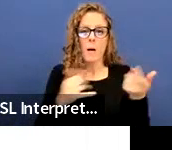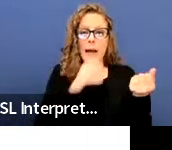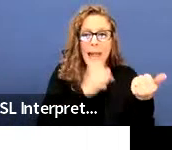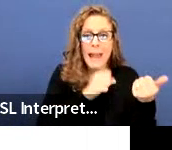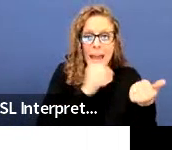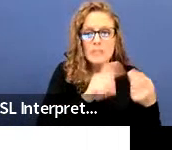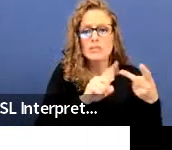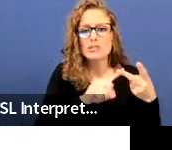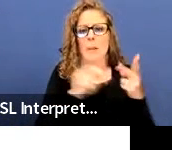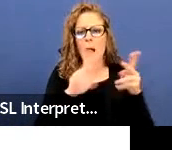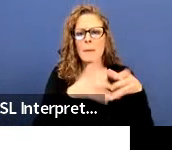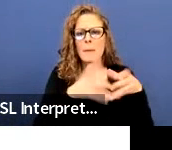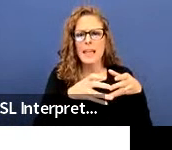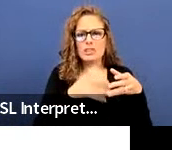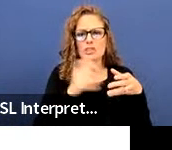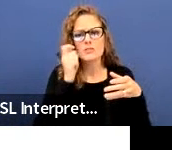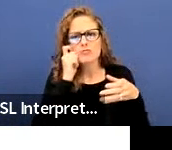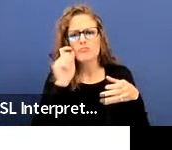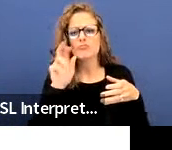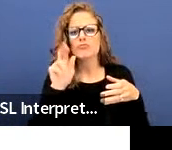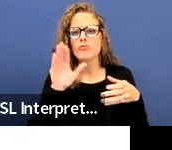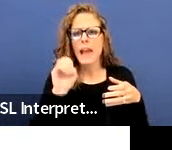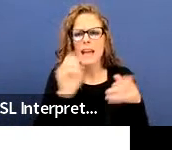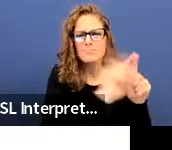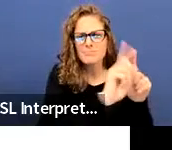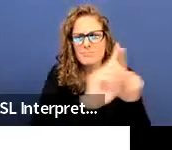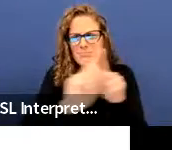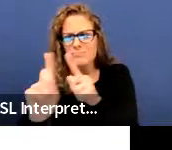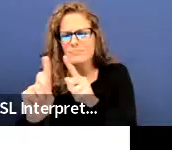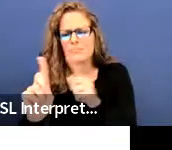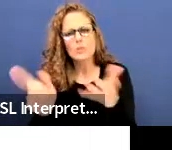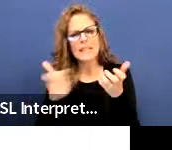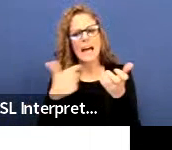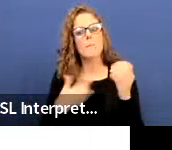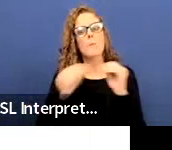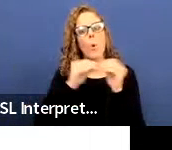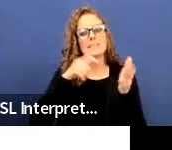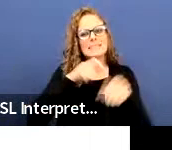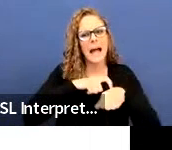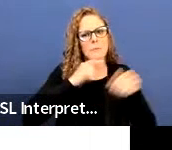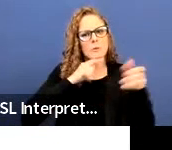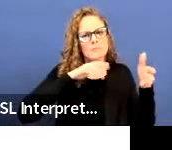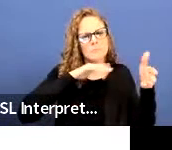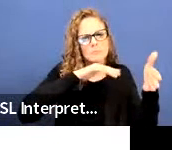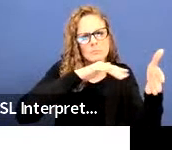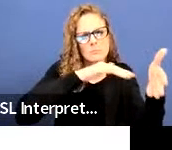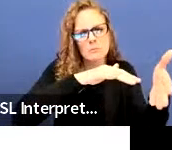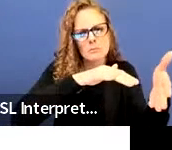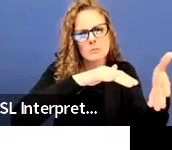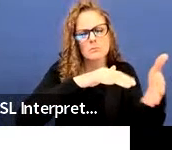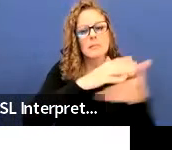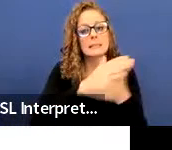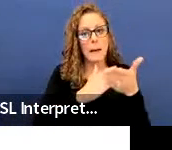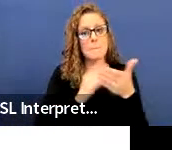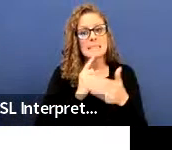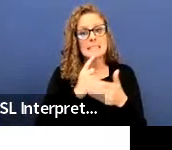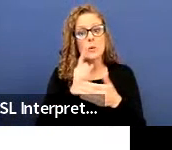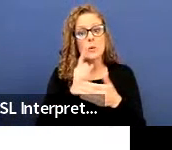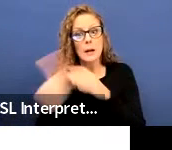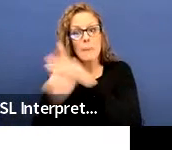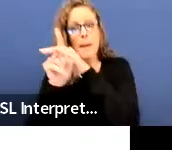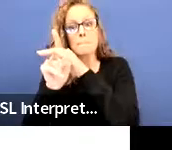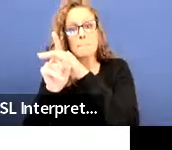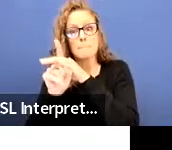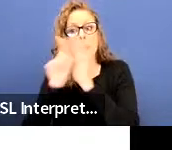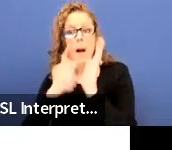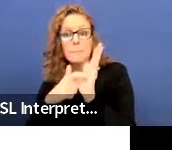being infected, and you really need enough time to have gone by for some of those severe infections to happen and then get